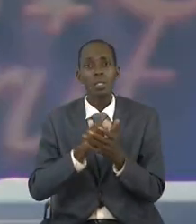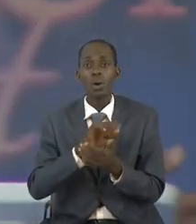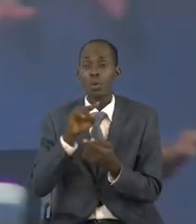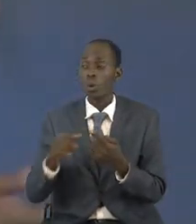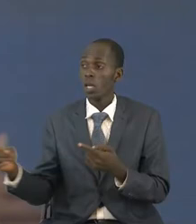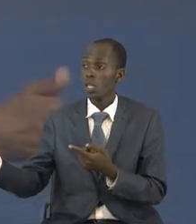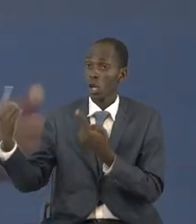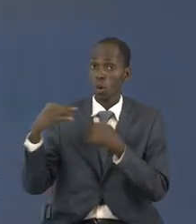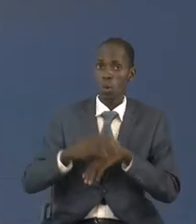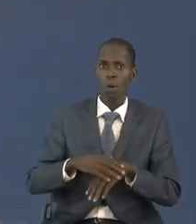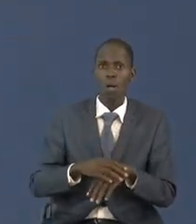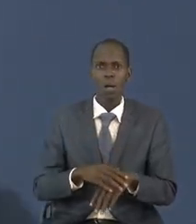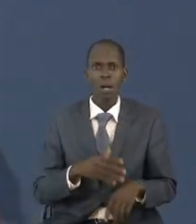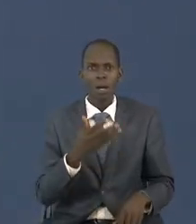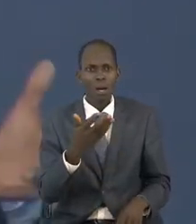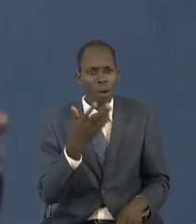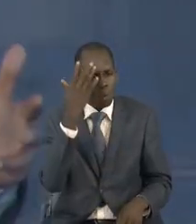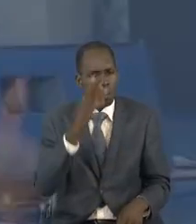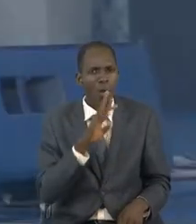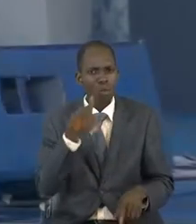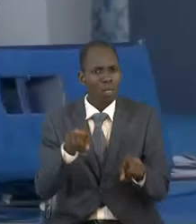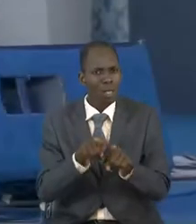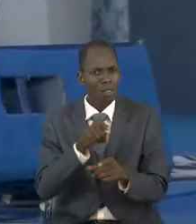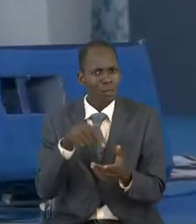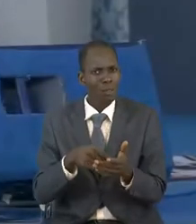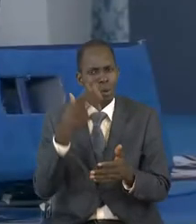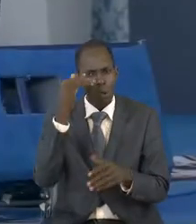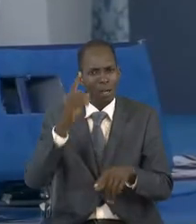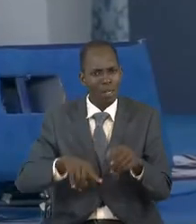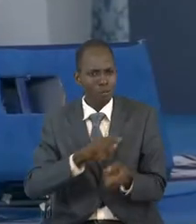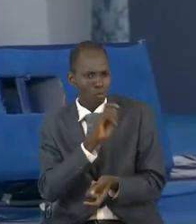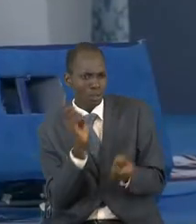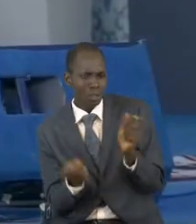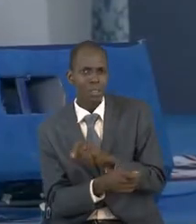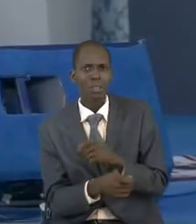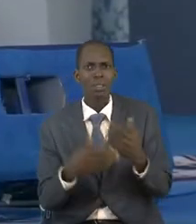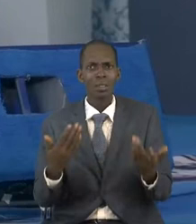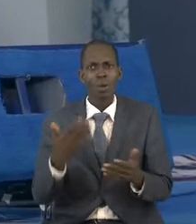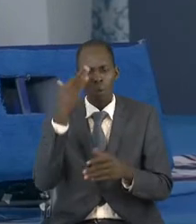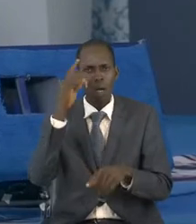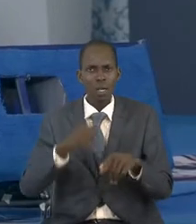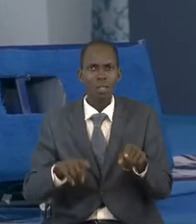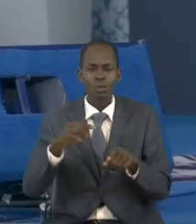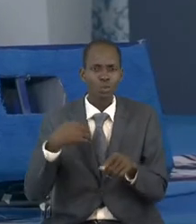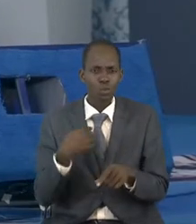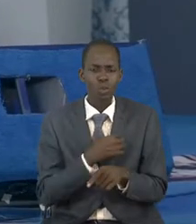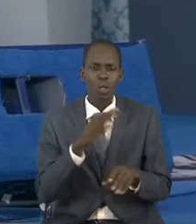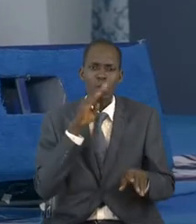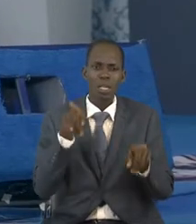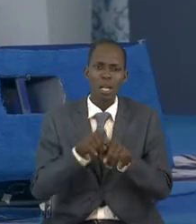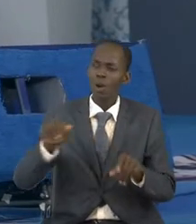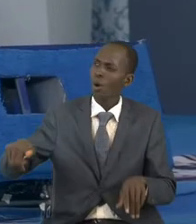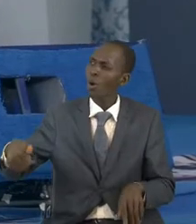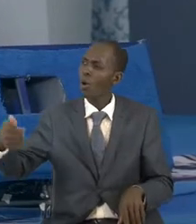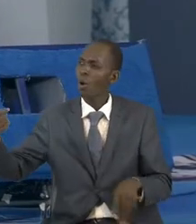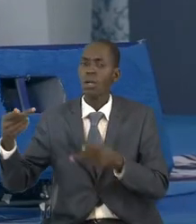why is the situation like this? Why can't they change and modify and be like that other place? They want